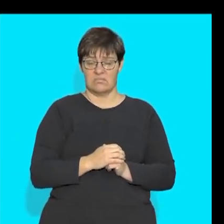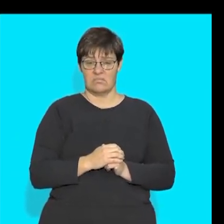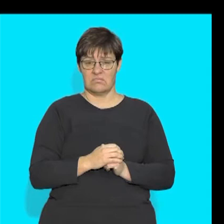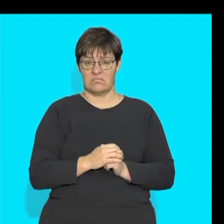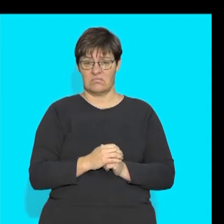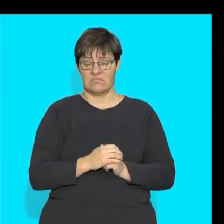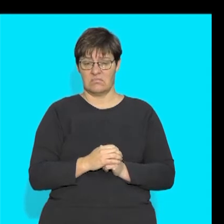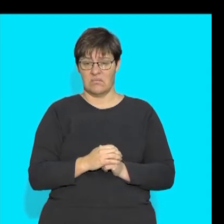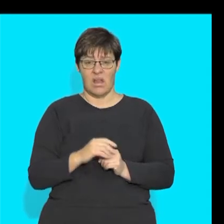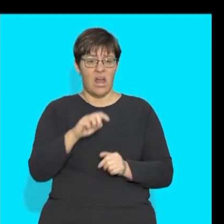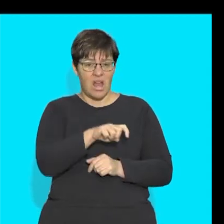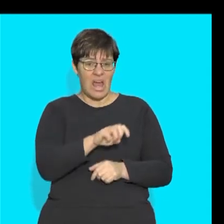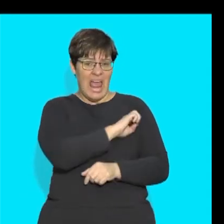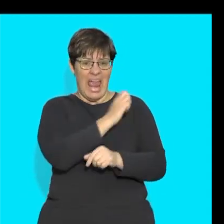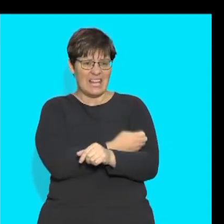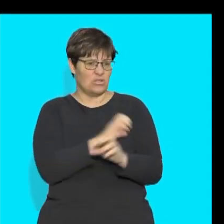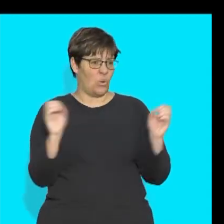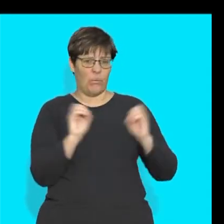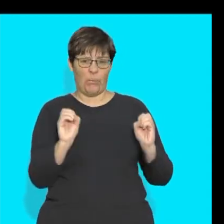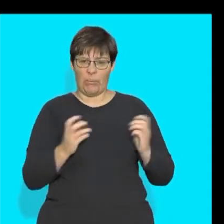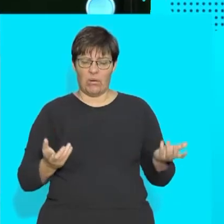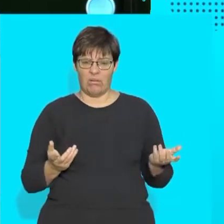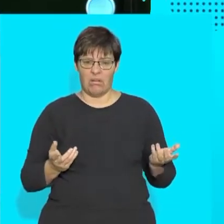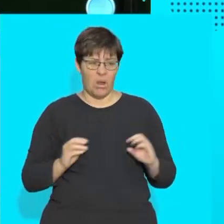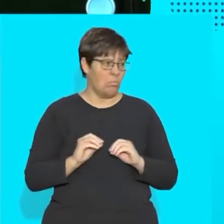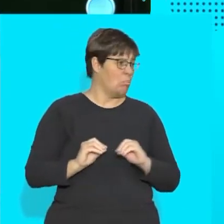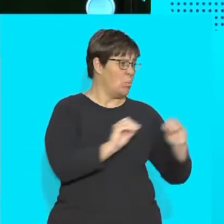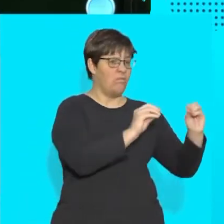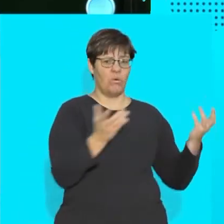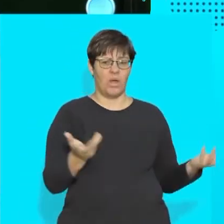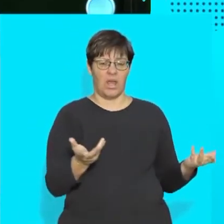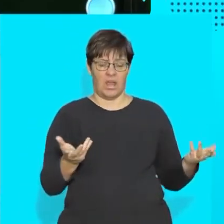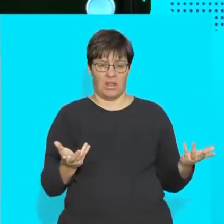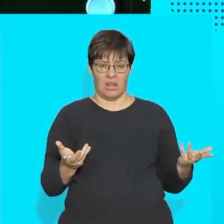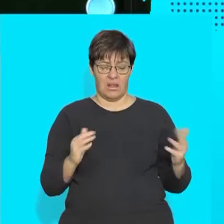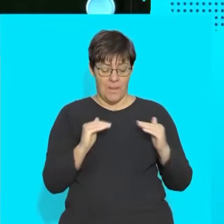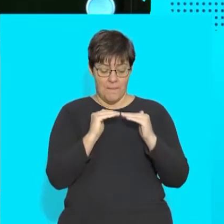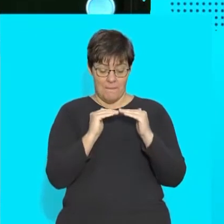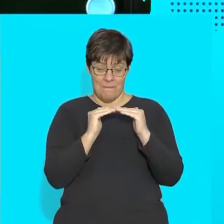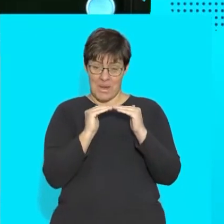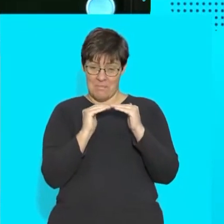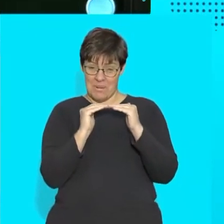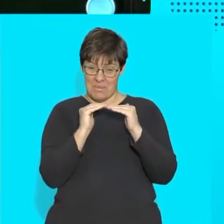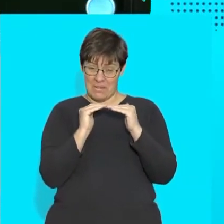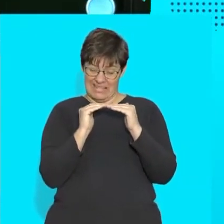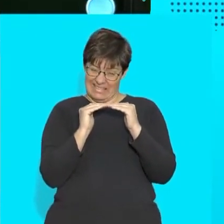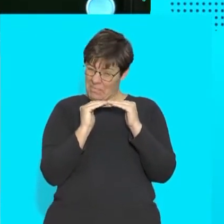have any energy, they can't move anywhere. All that happens when we meet that